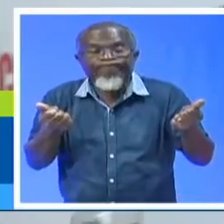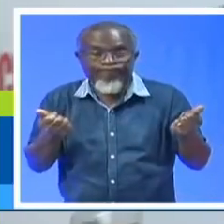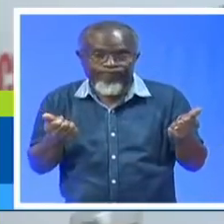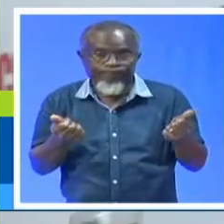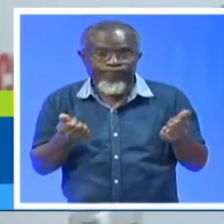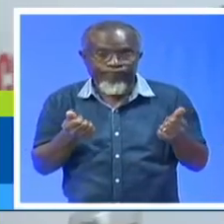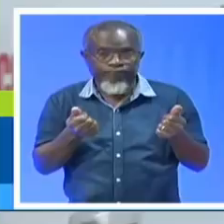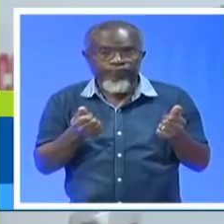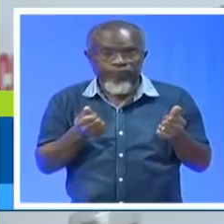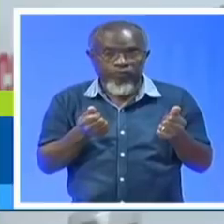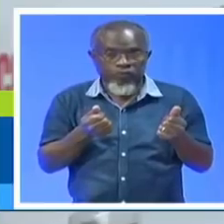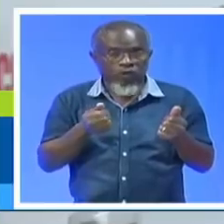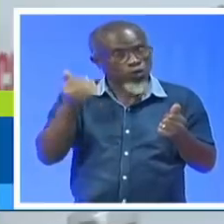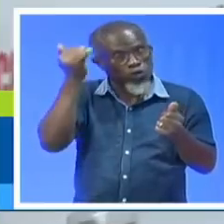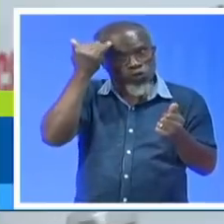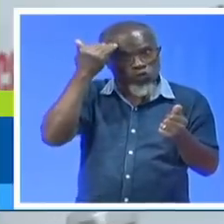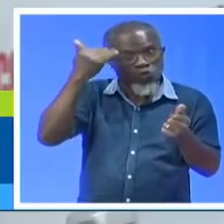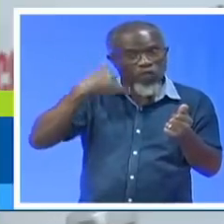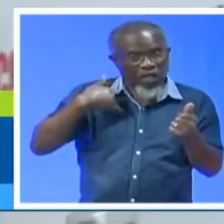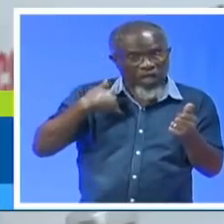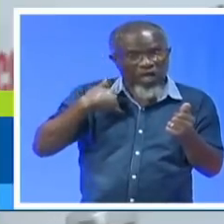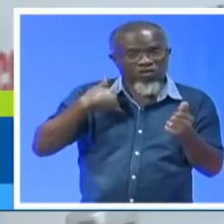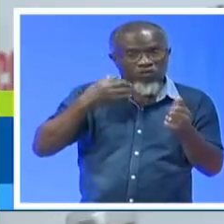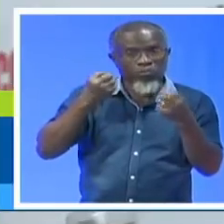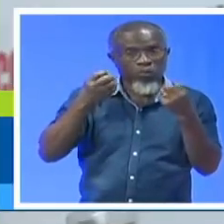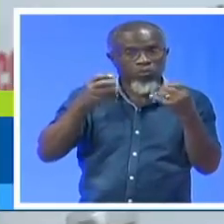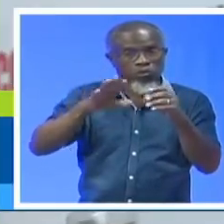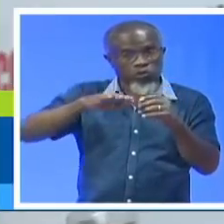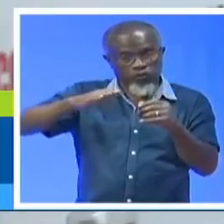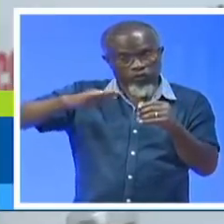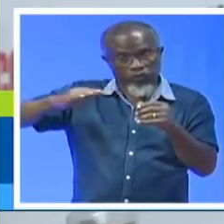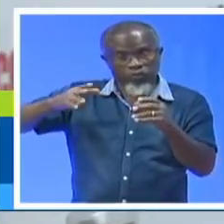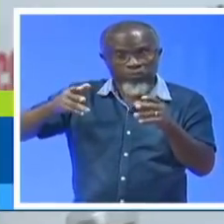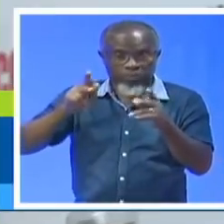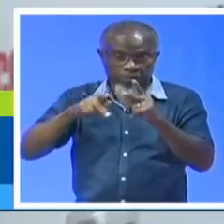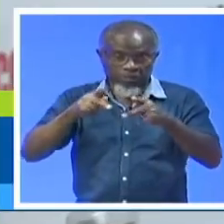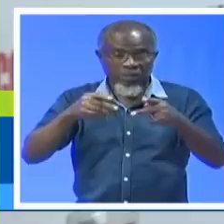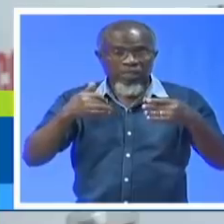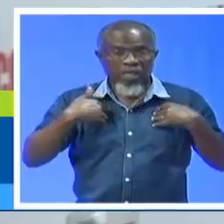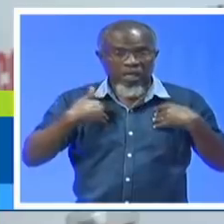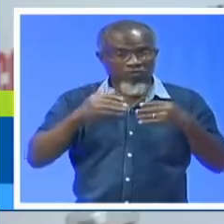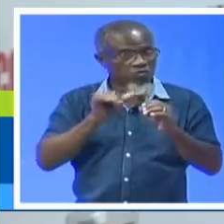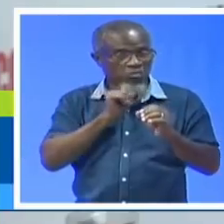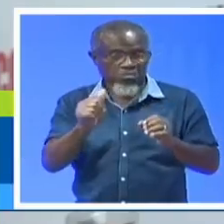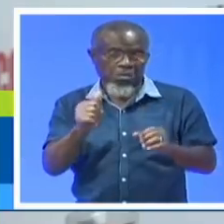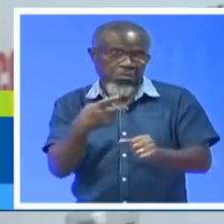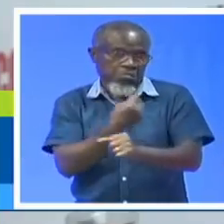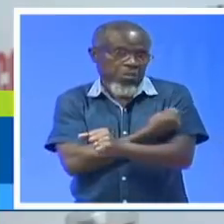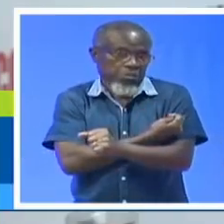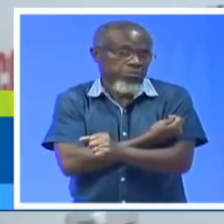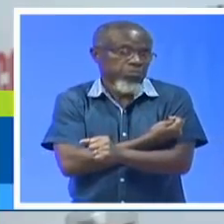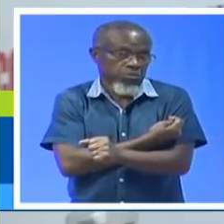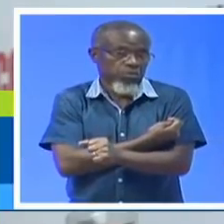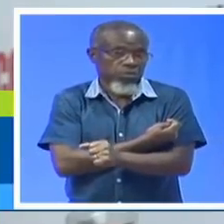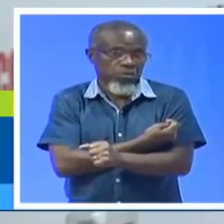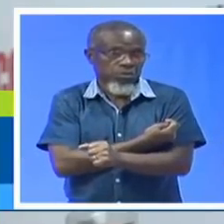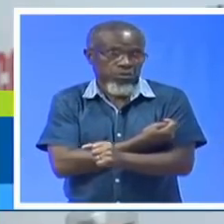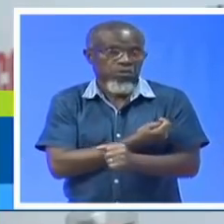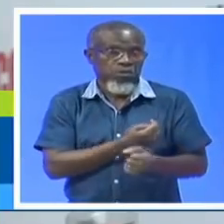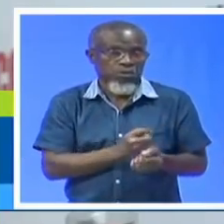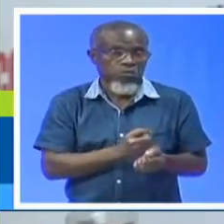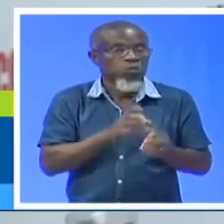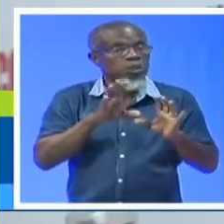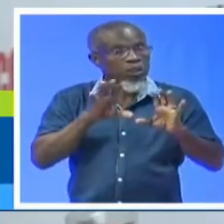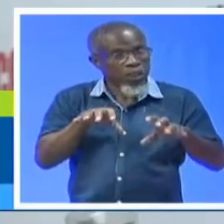backdrop, knowing that there's still a significant proportion of the population that is not yet vaccinated, there is the